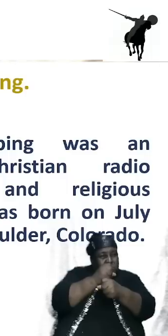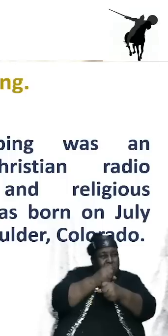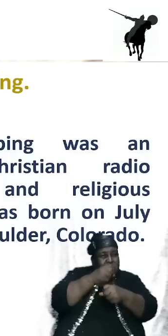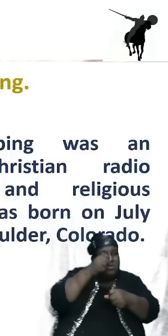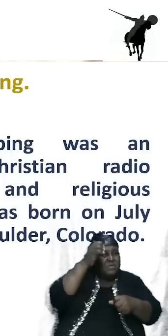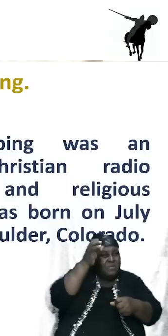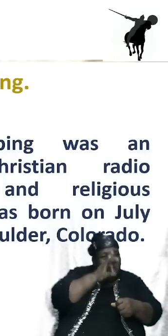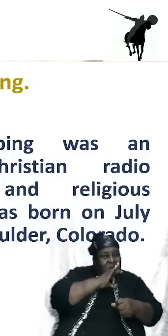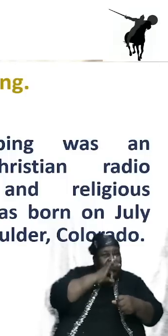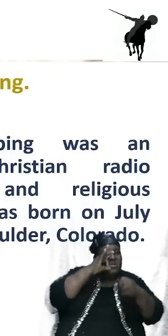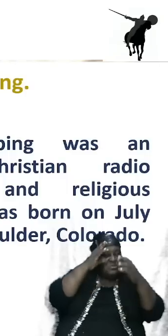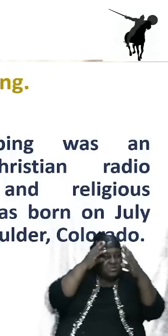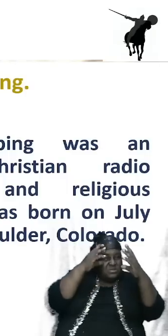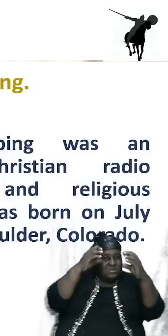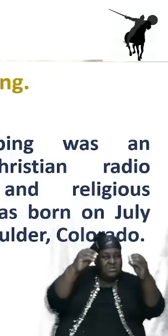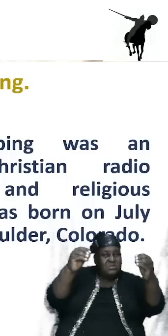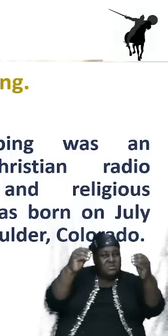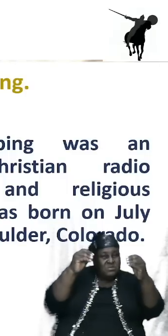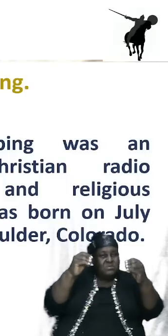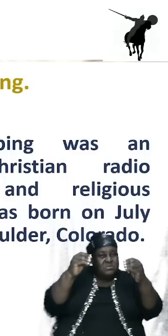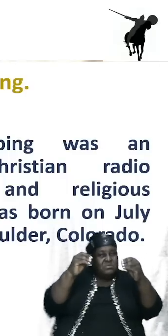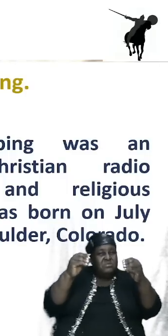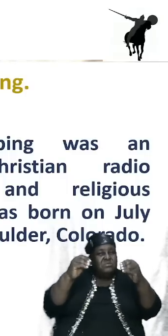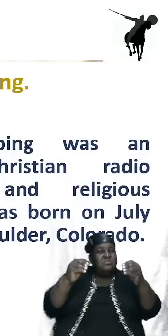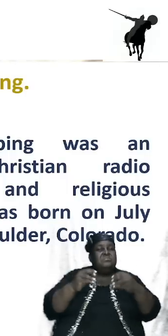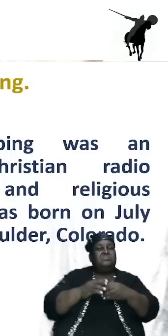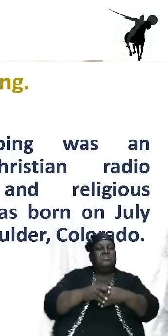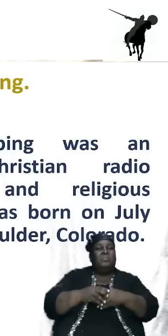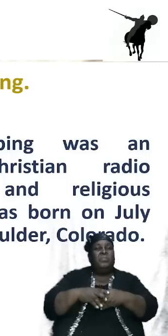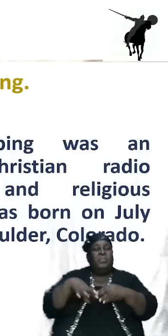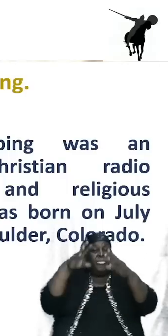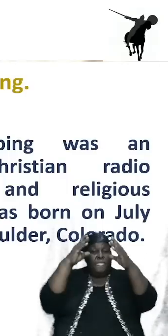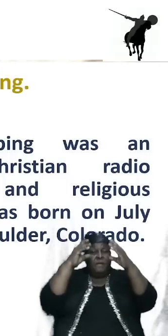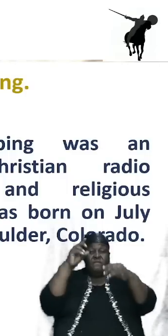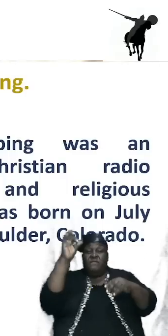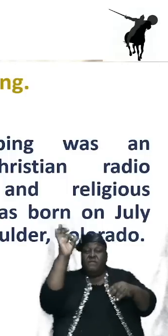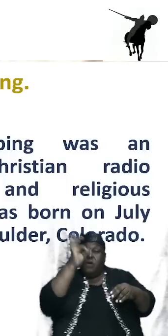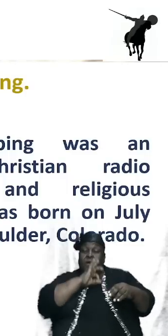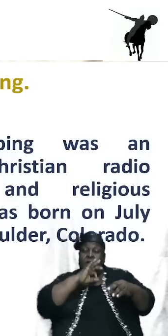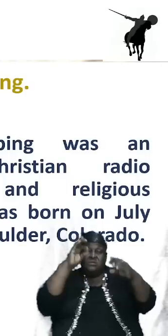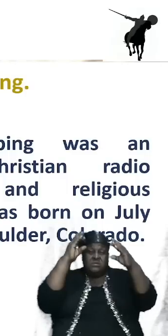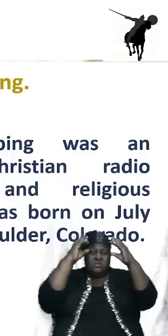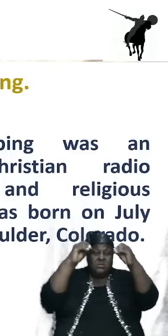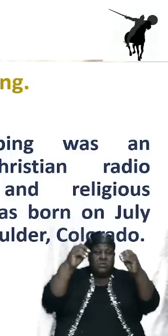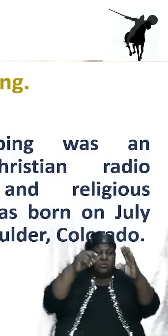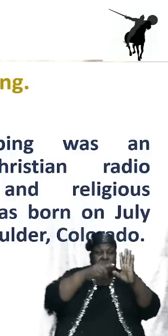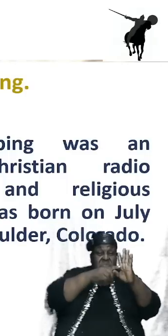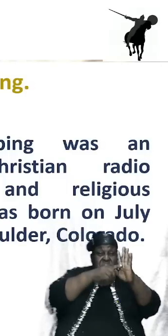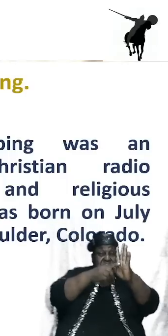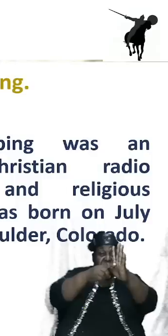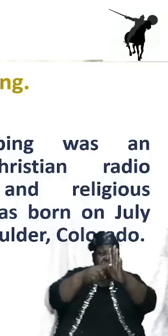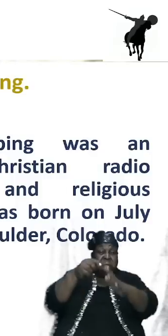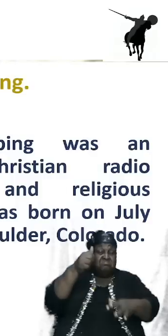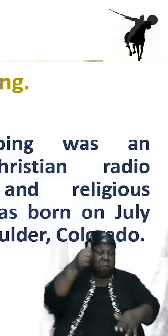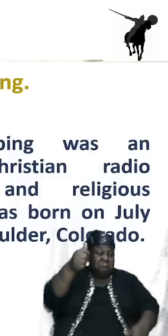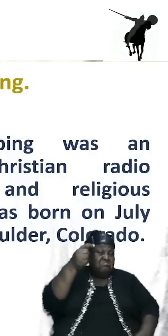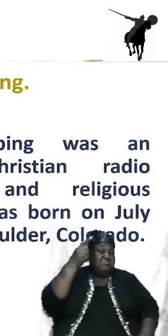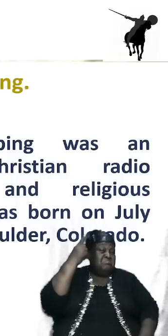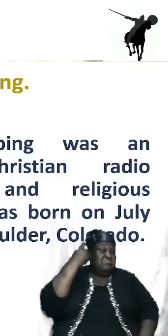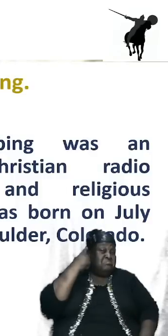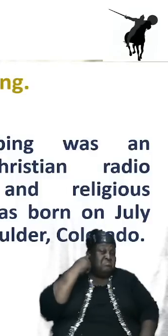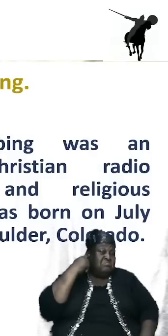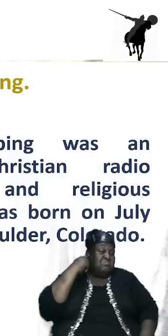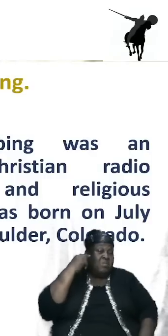does. So we realize that false teaching shows itself in hearsay. It shows itself